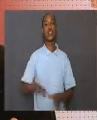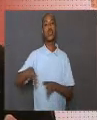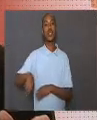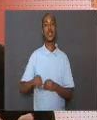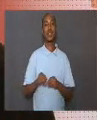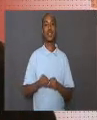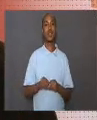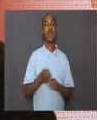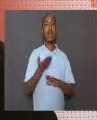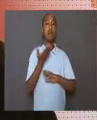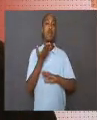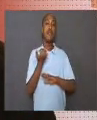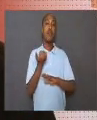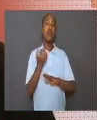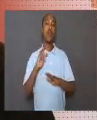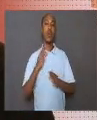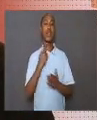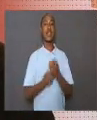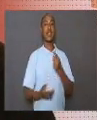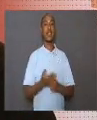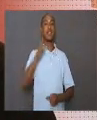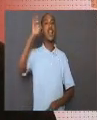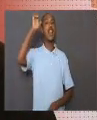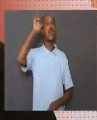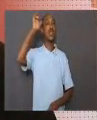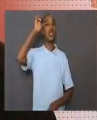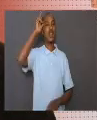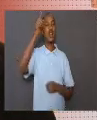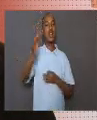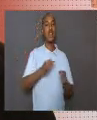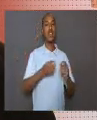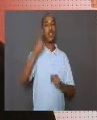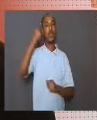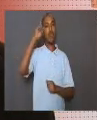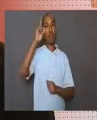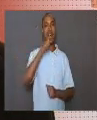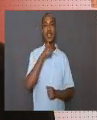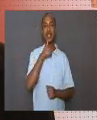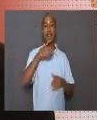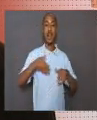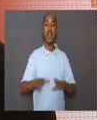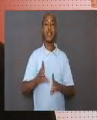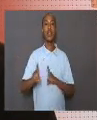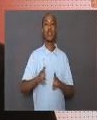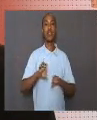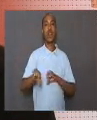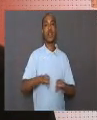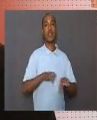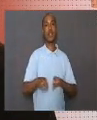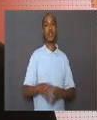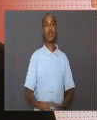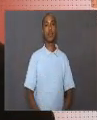Students, before we discuss the Lewis definition for acids, let us do an